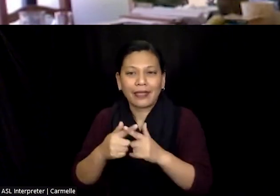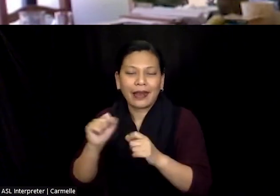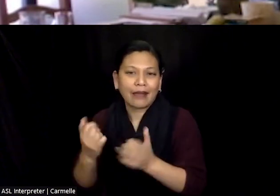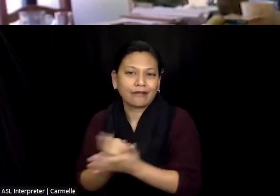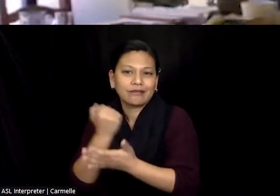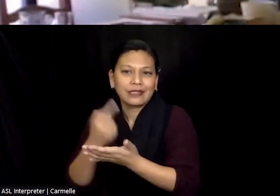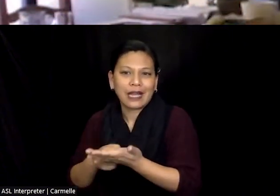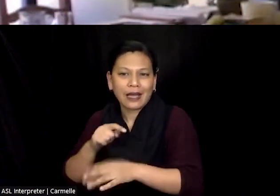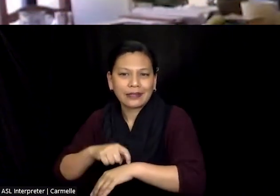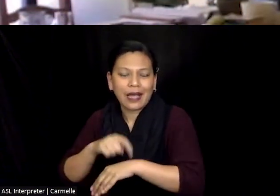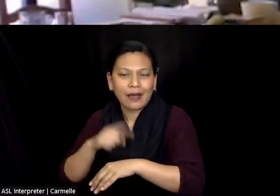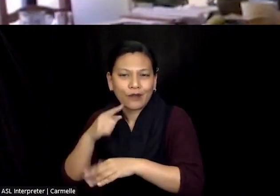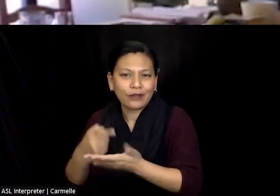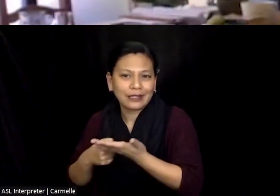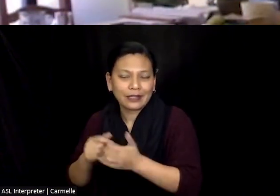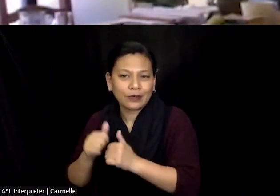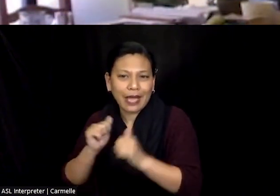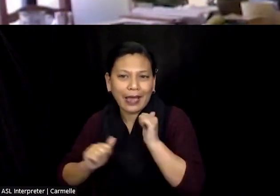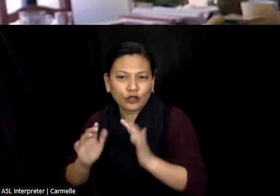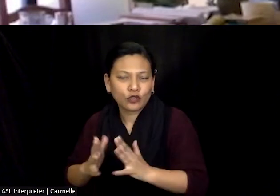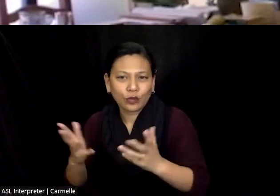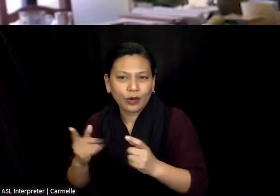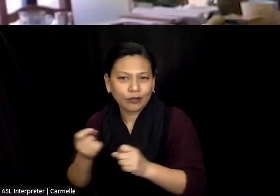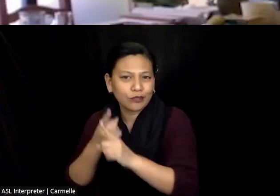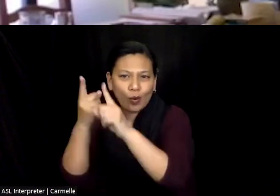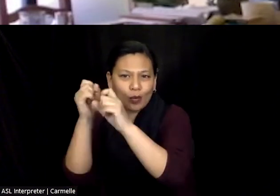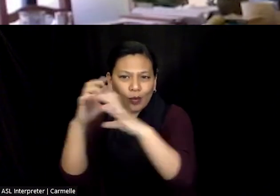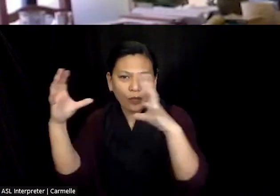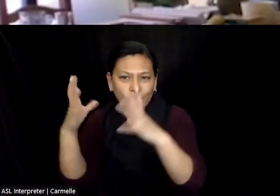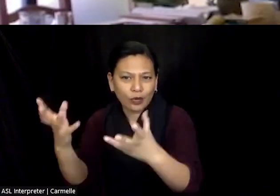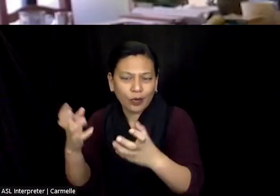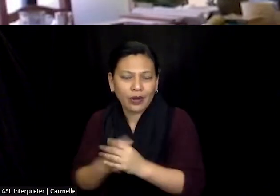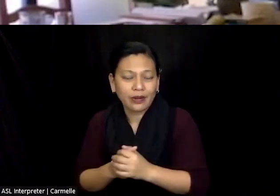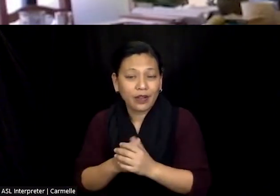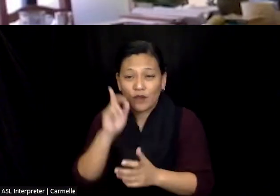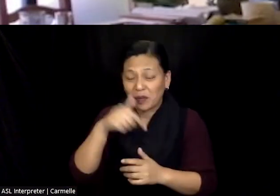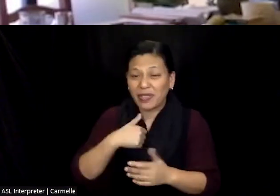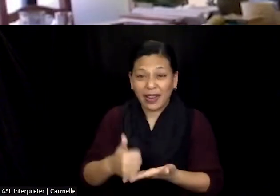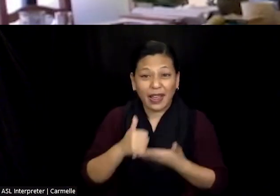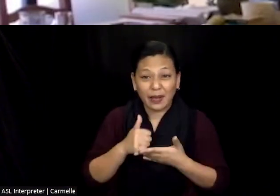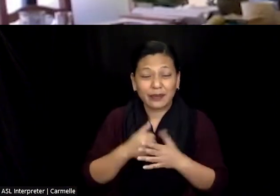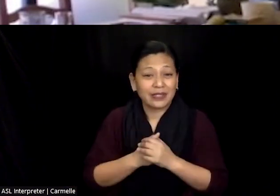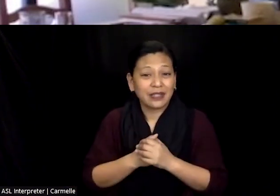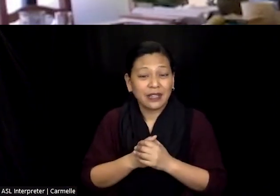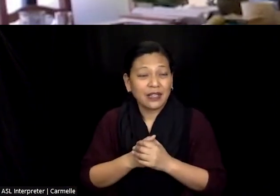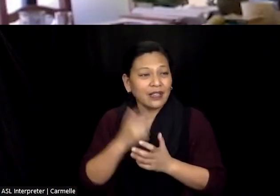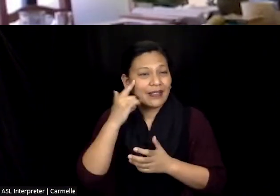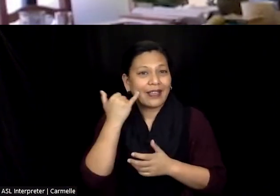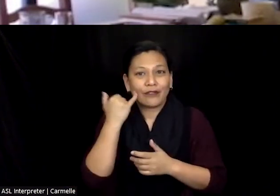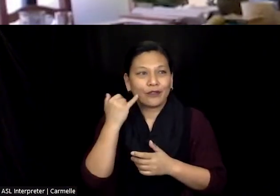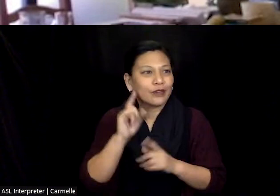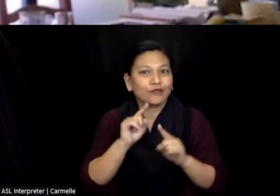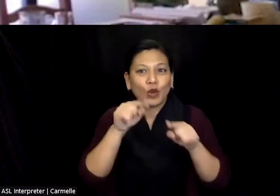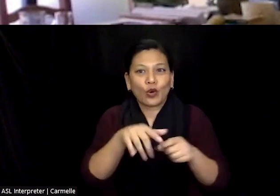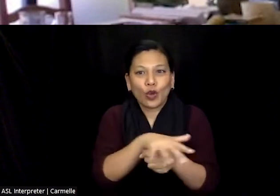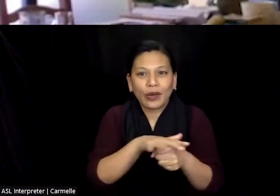And that times a million for me of like, we're in this location, let's get a quick, cool, slow-mo dolly shot because